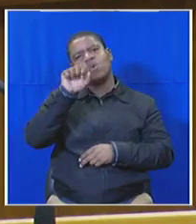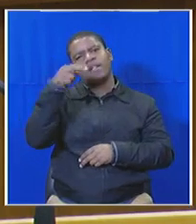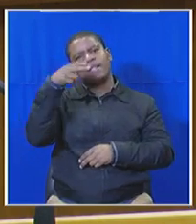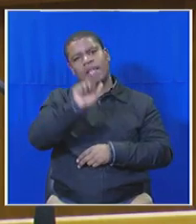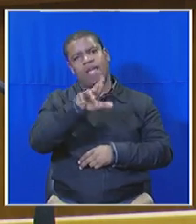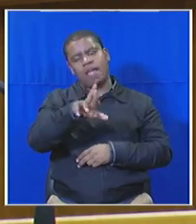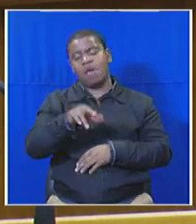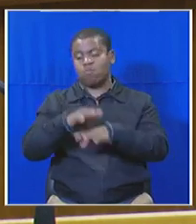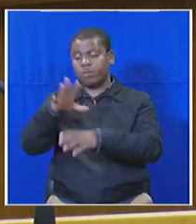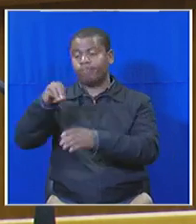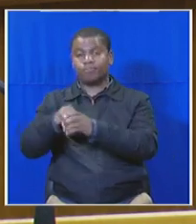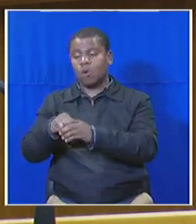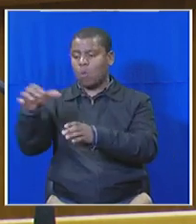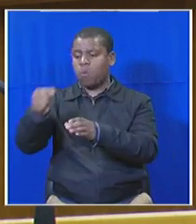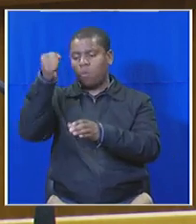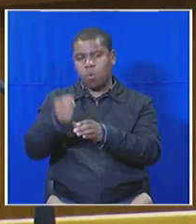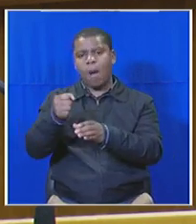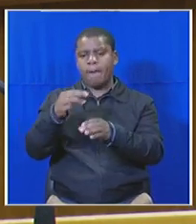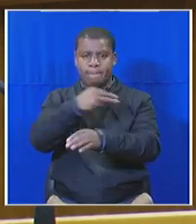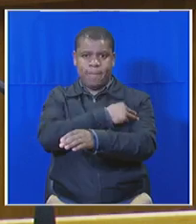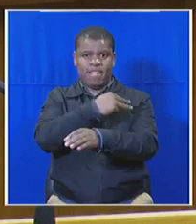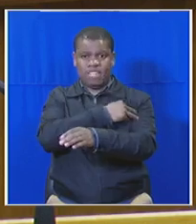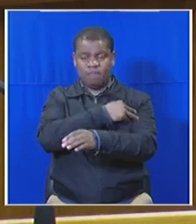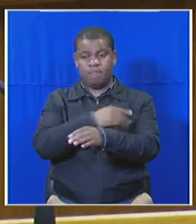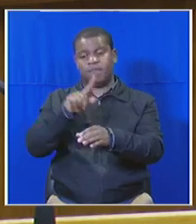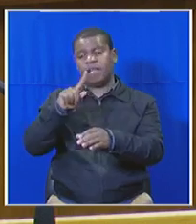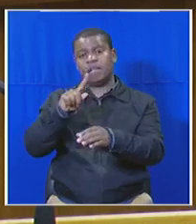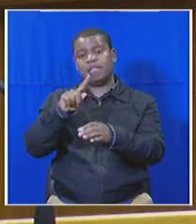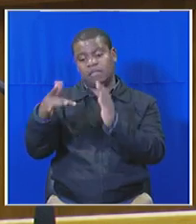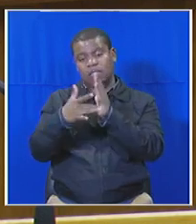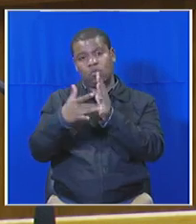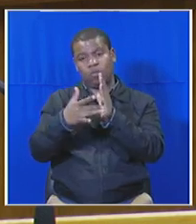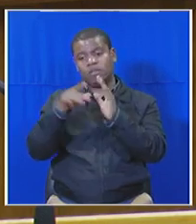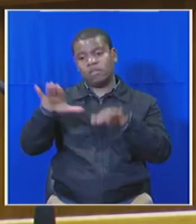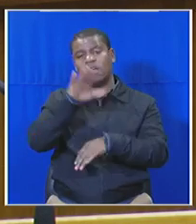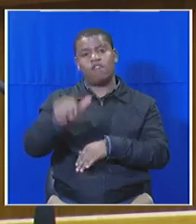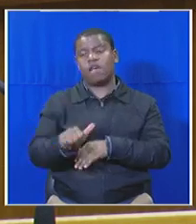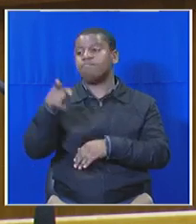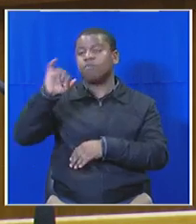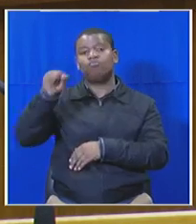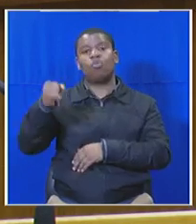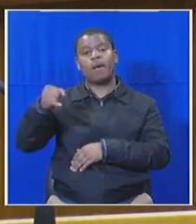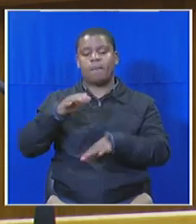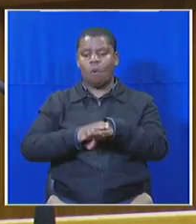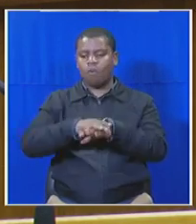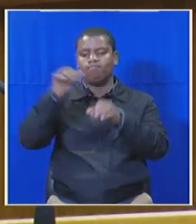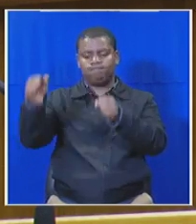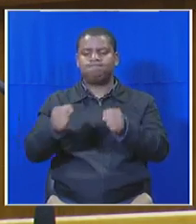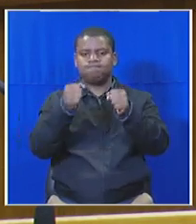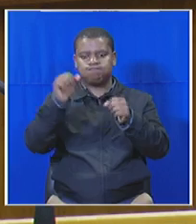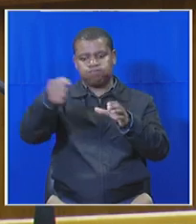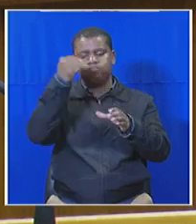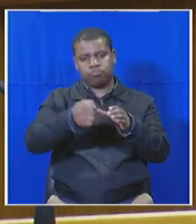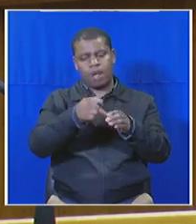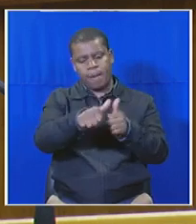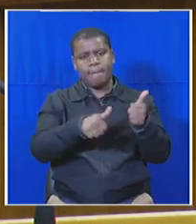appointed Manager for International Collaboration at Technikon, South Africa in Johannesburg, and was later promoted to Head of Collaboration before elections of Deputy Director